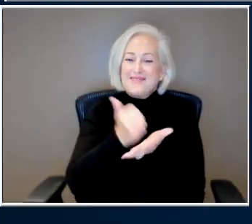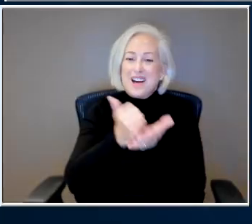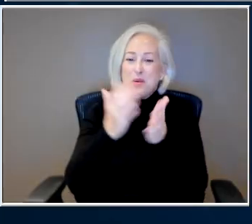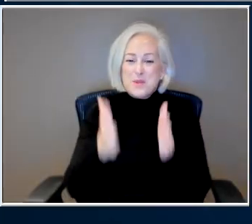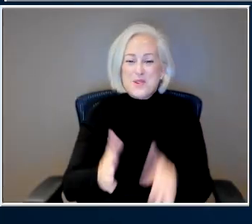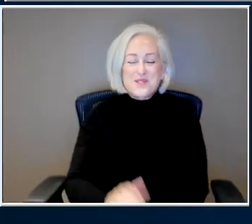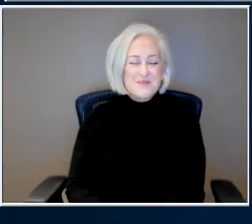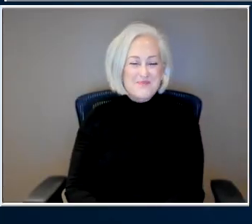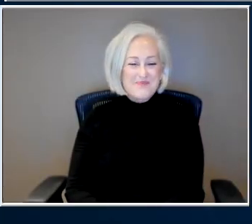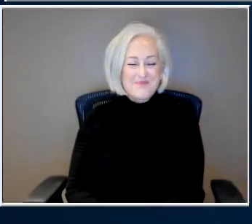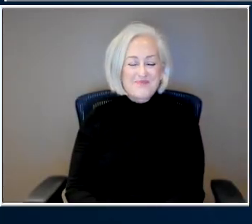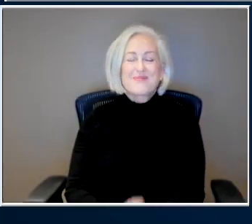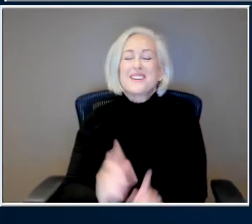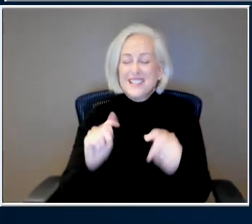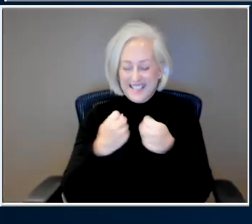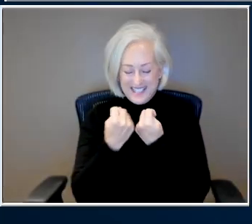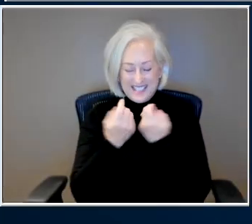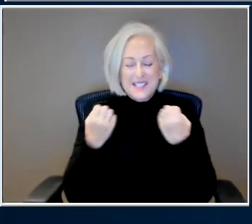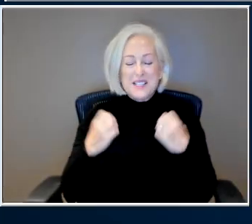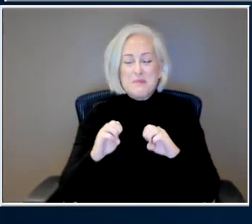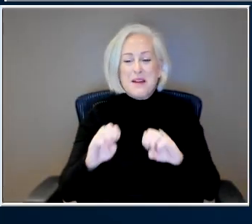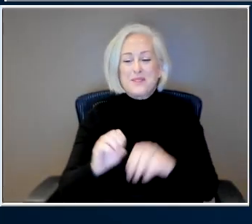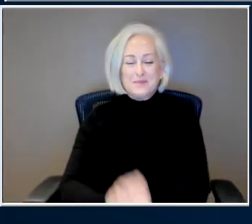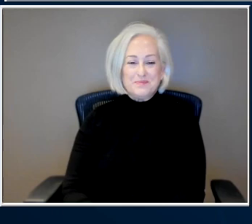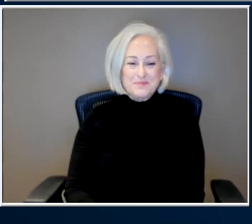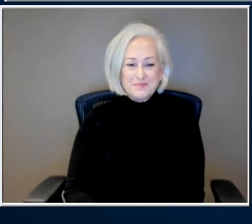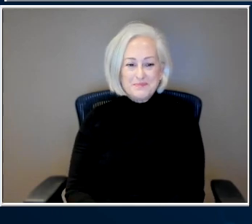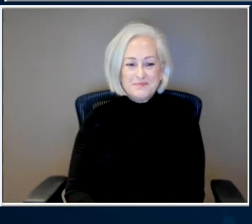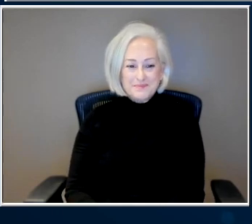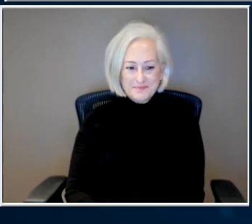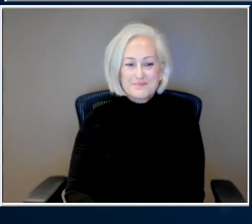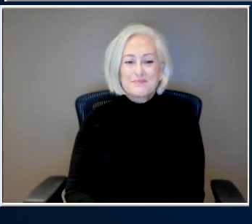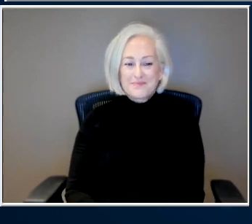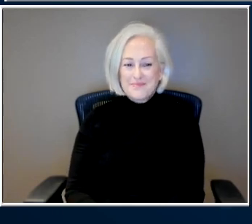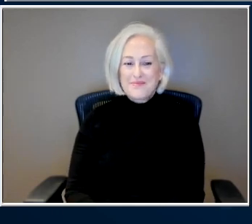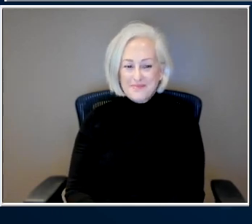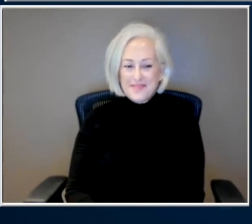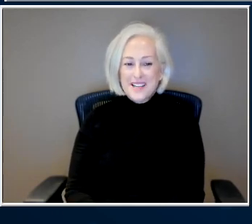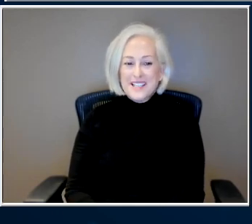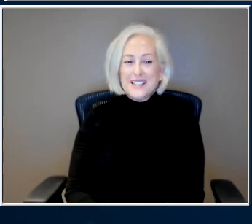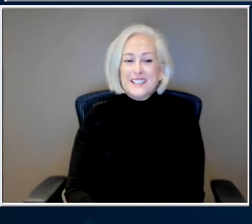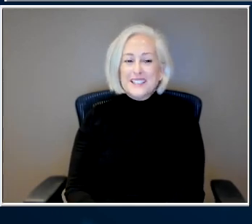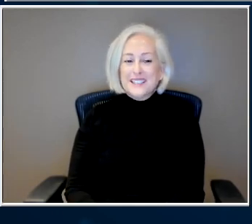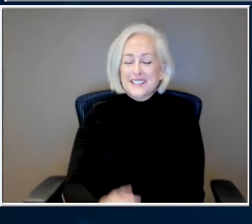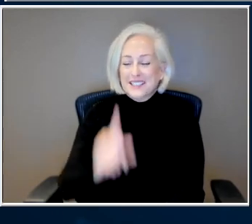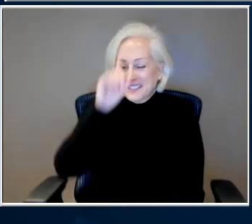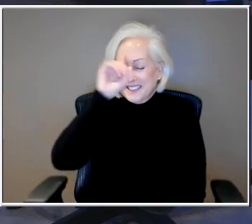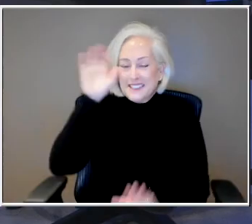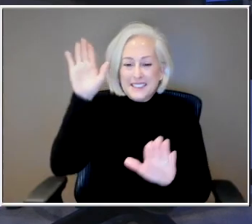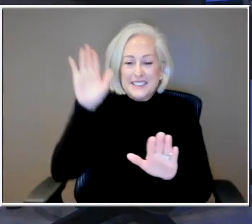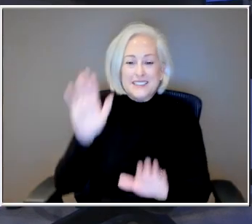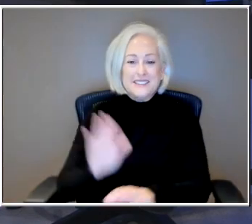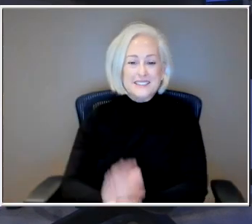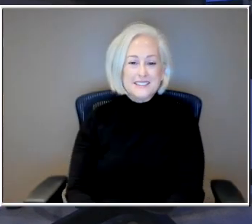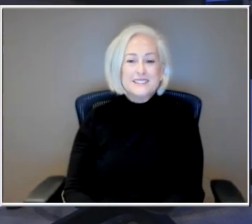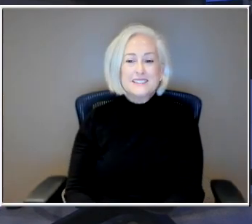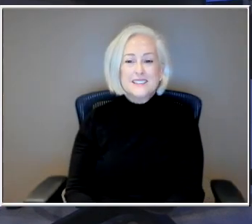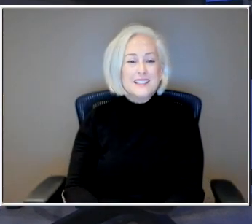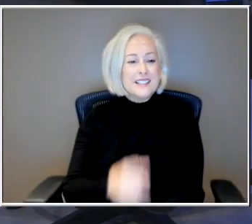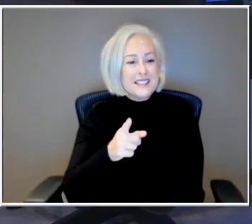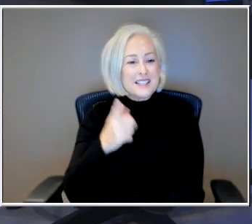a team effort for sure. Yeah. I think that's great. Jeff, you said this is the